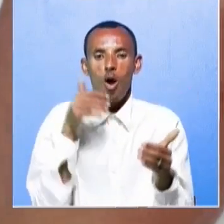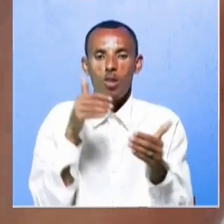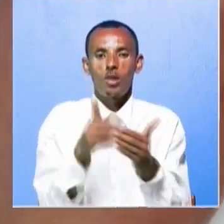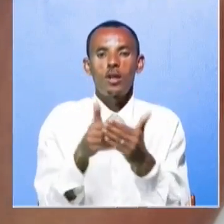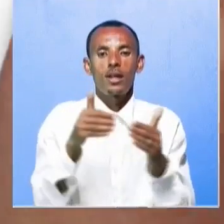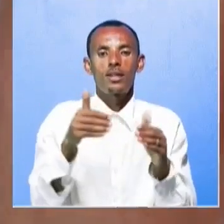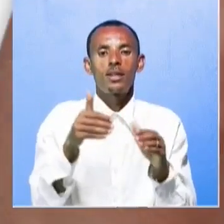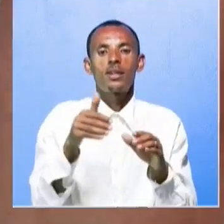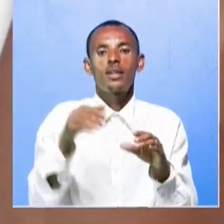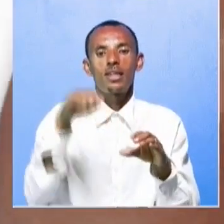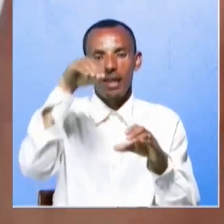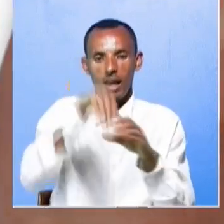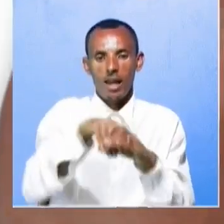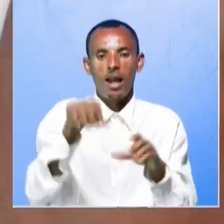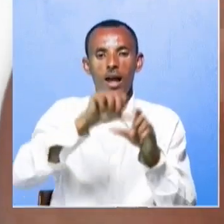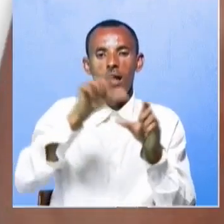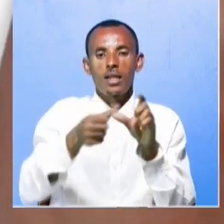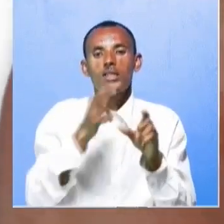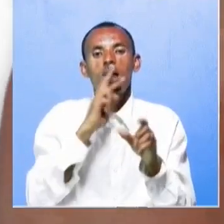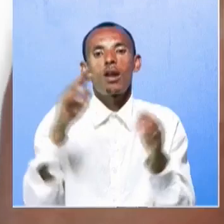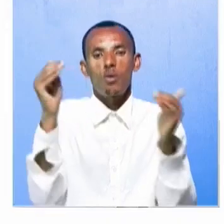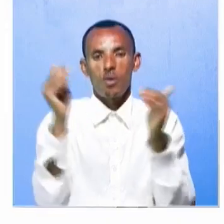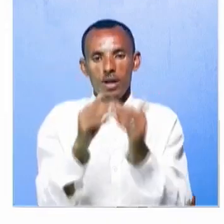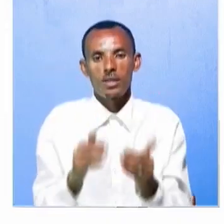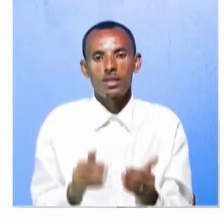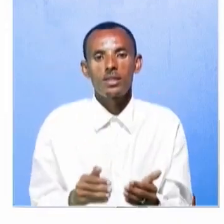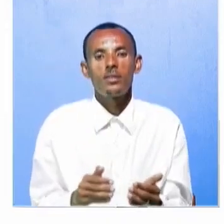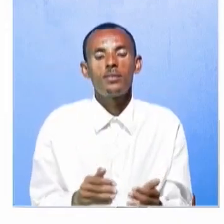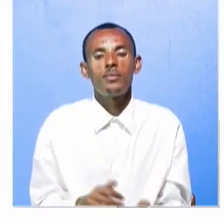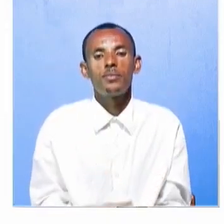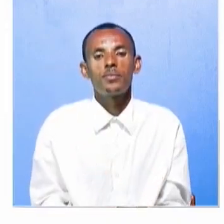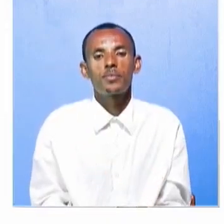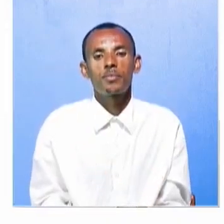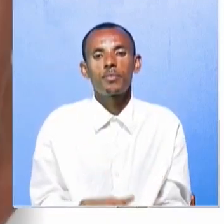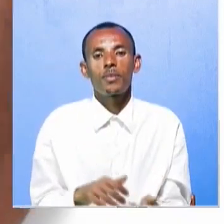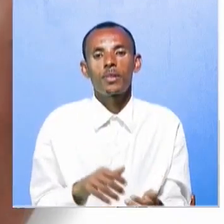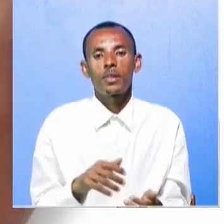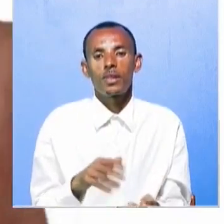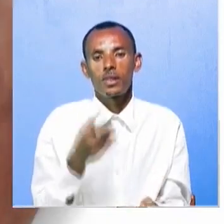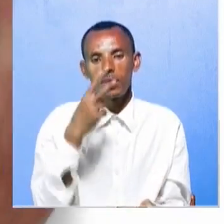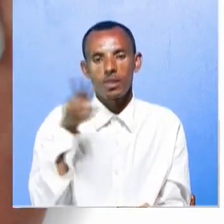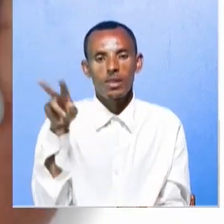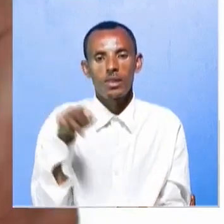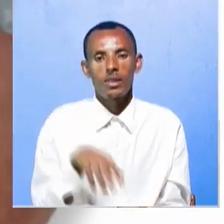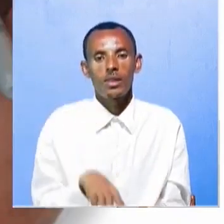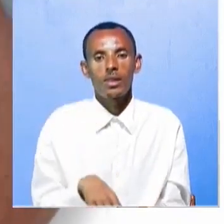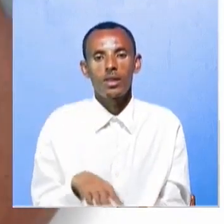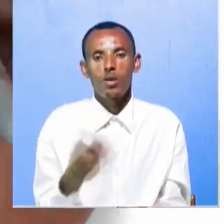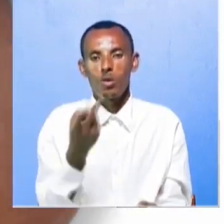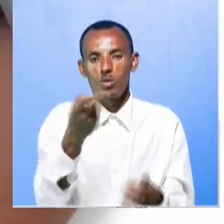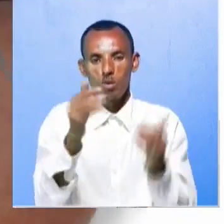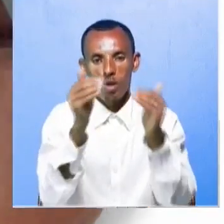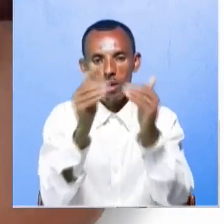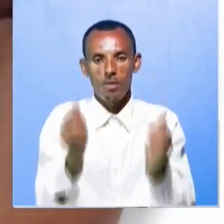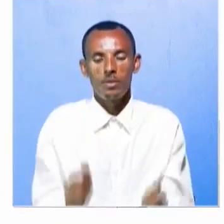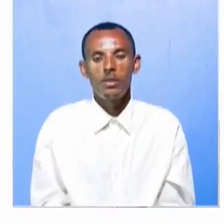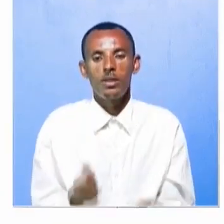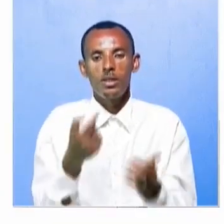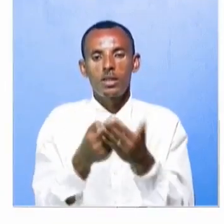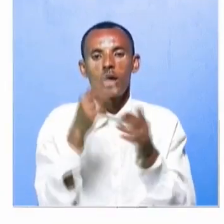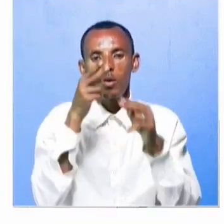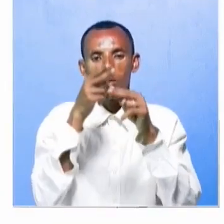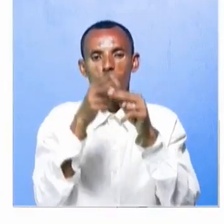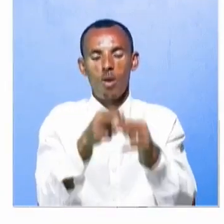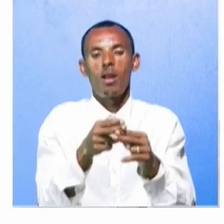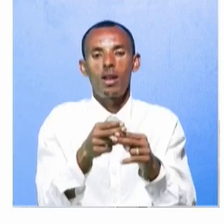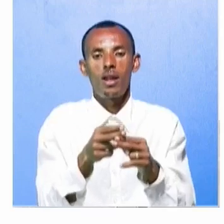are congruent. And this one, and this one are also congruent. These are called